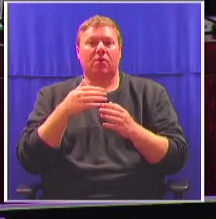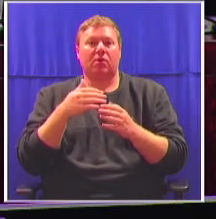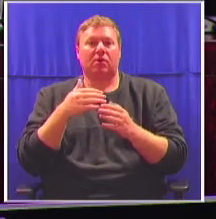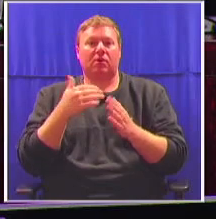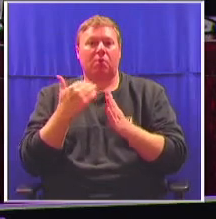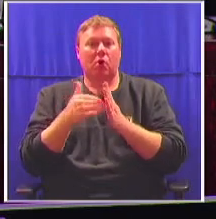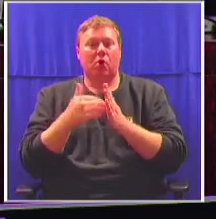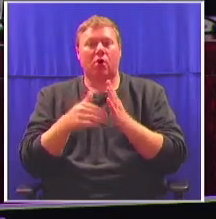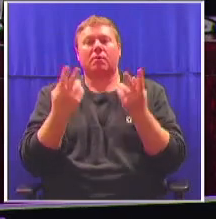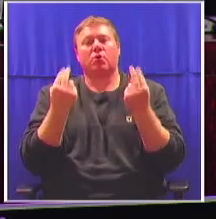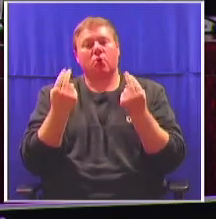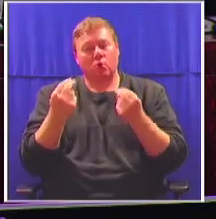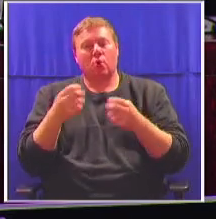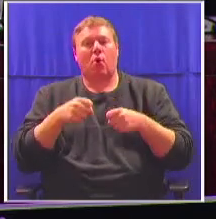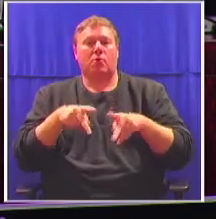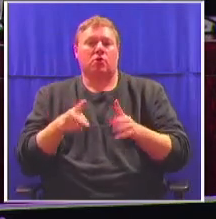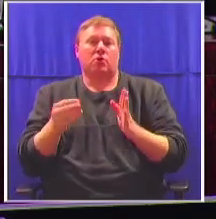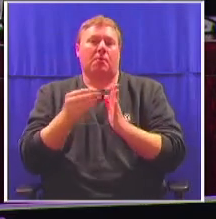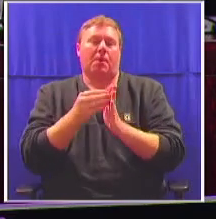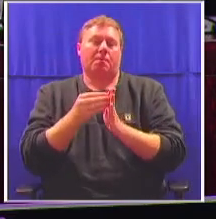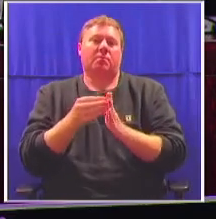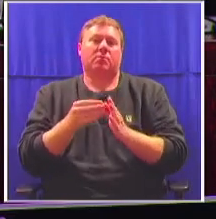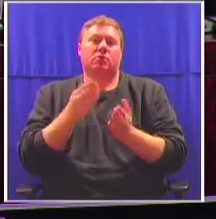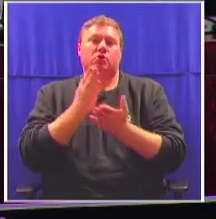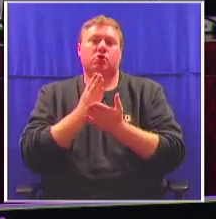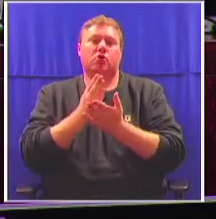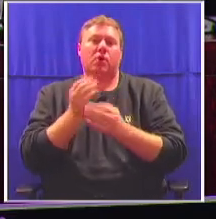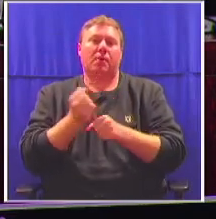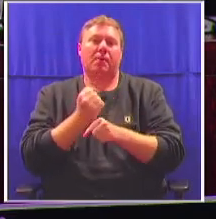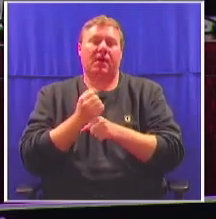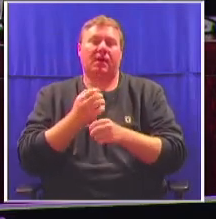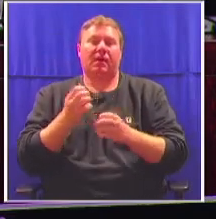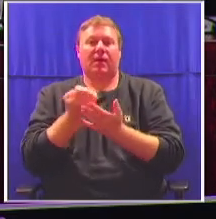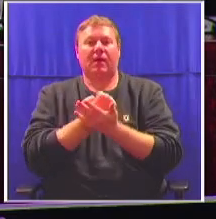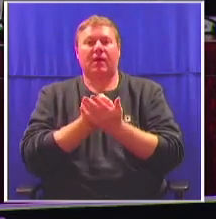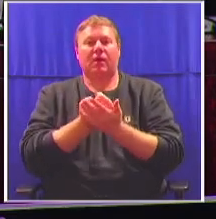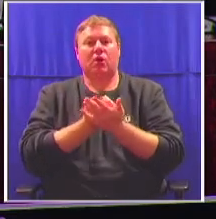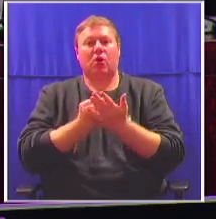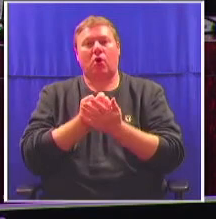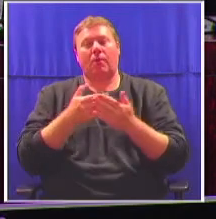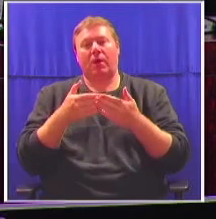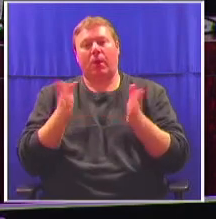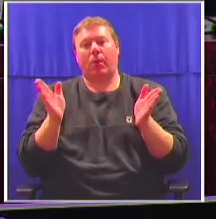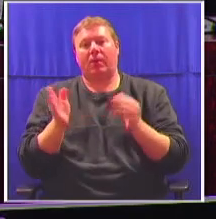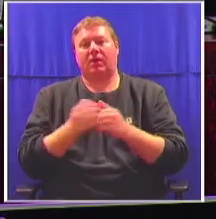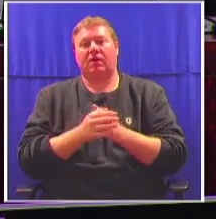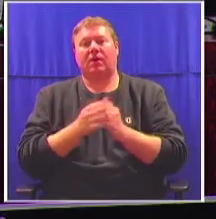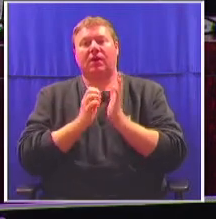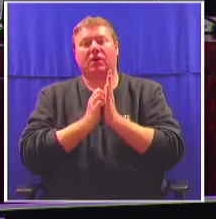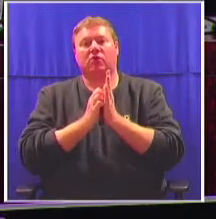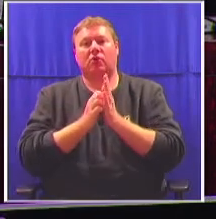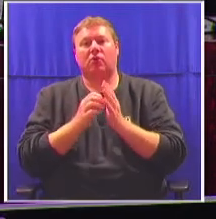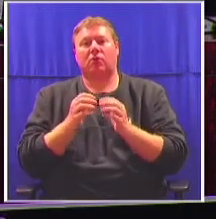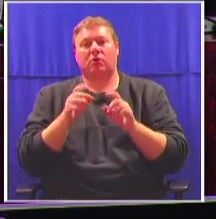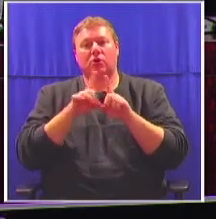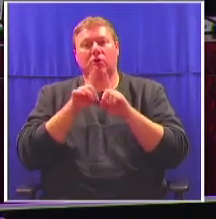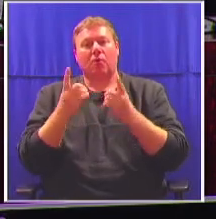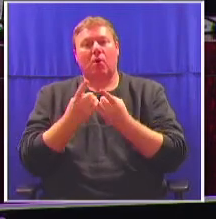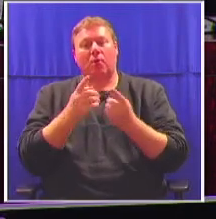new opportunities in opening up our economy. For example, the Department of